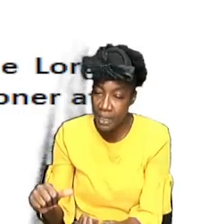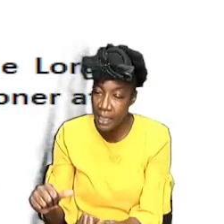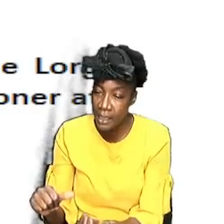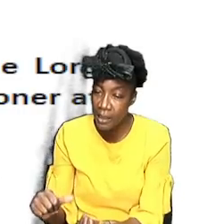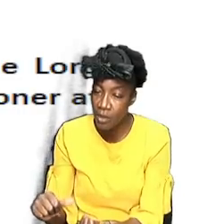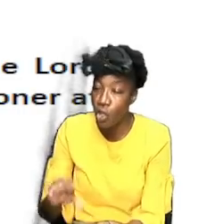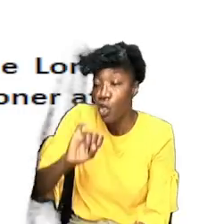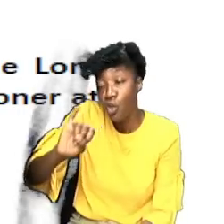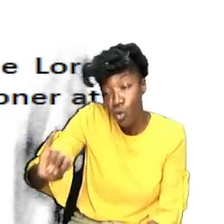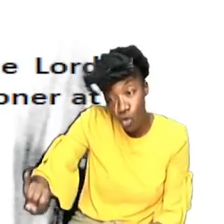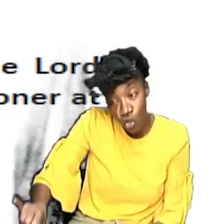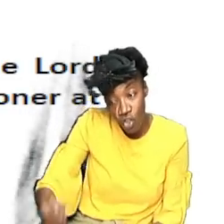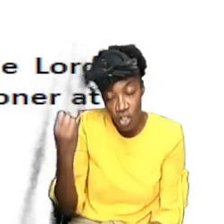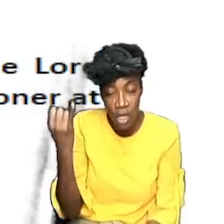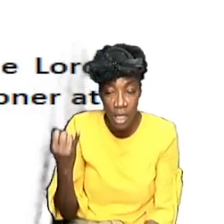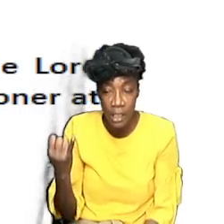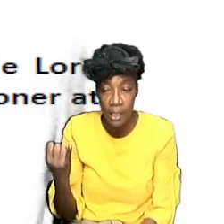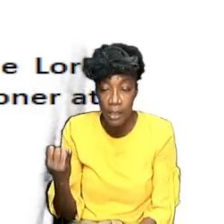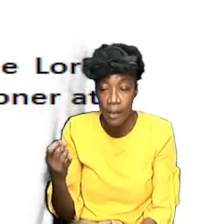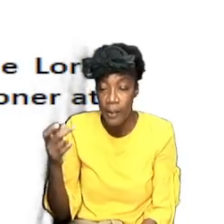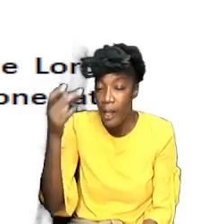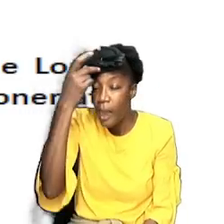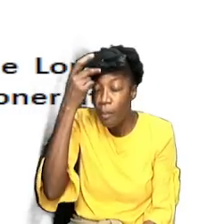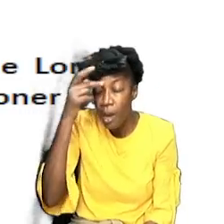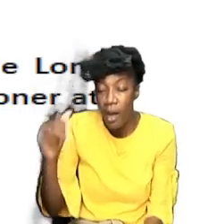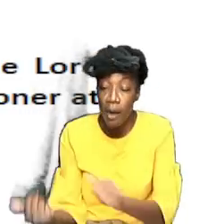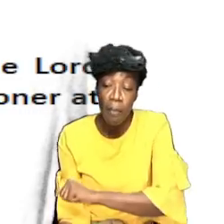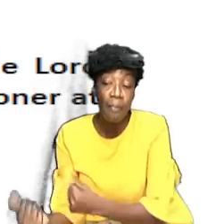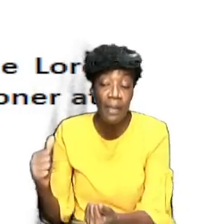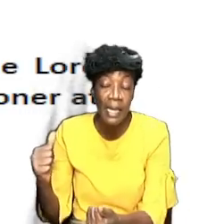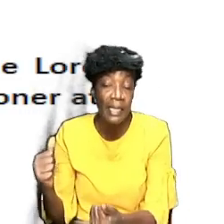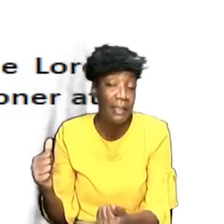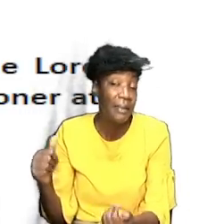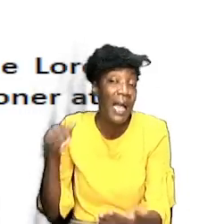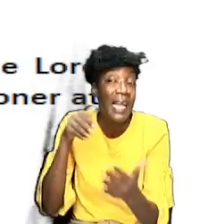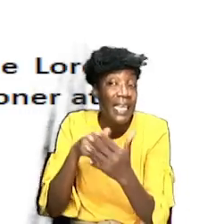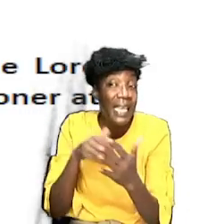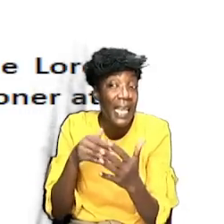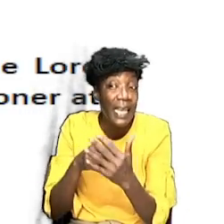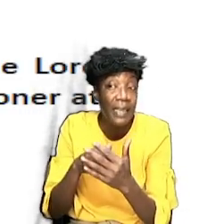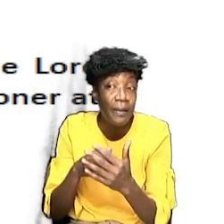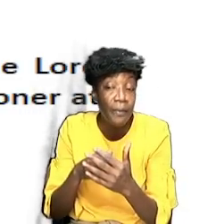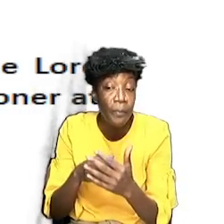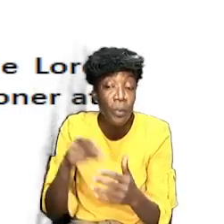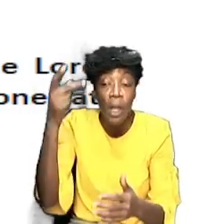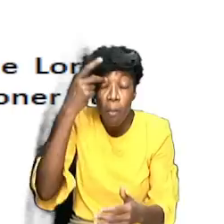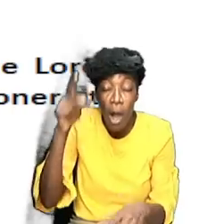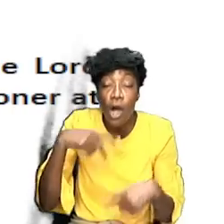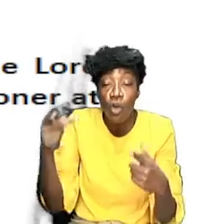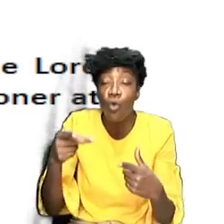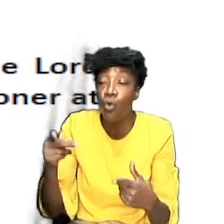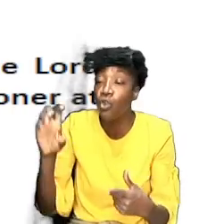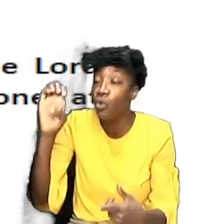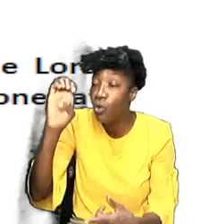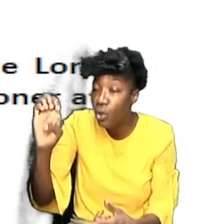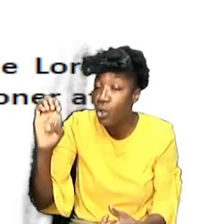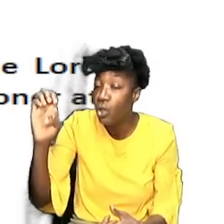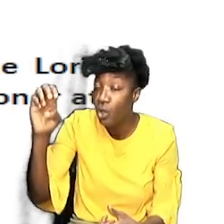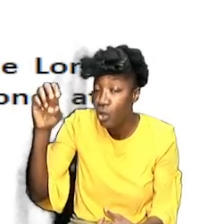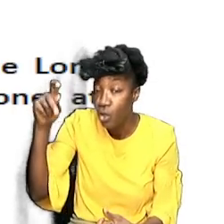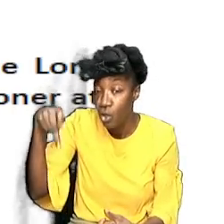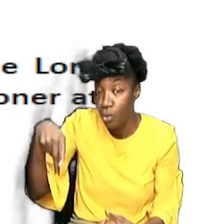John's baptism, and Paul baptized them and so on and so forth. And he said that when Paul went to Ephesus, the first thing he did